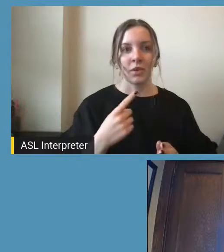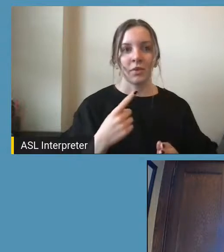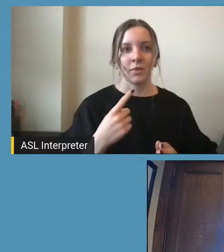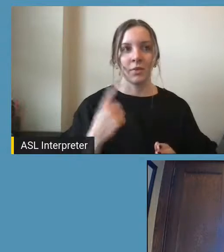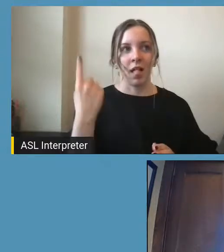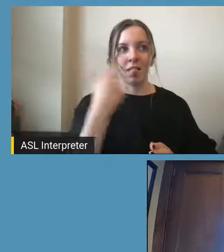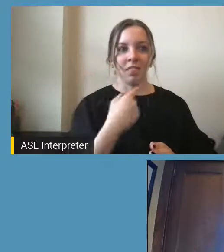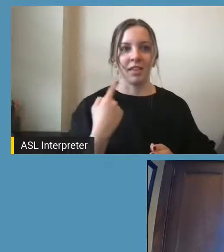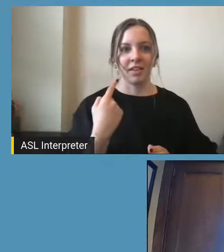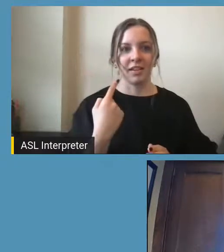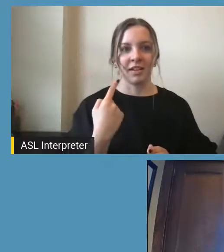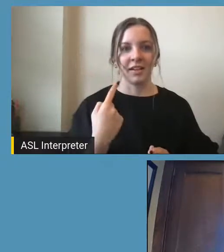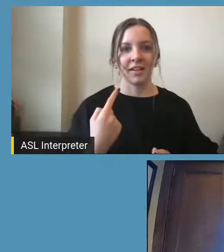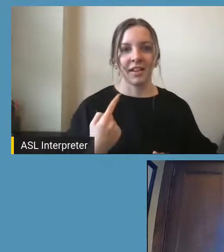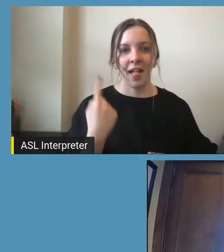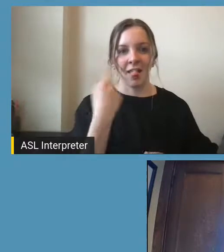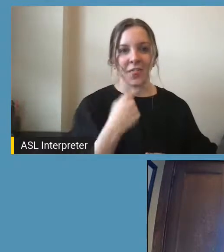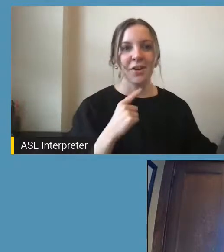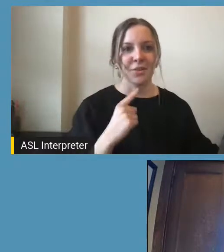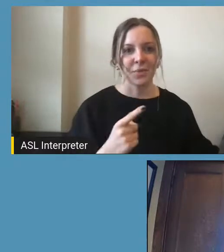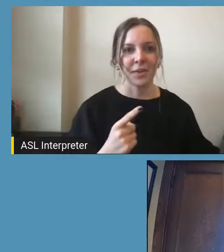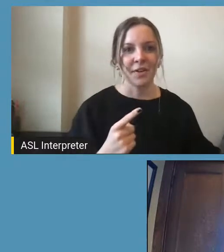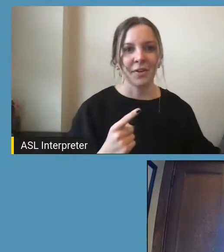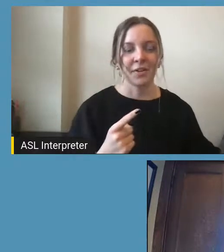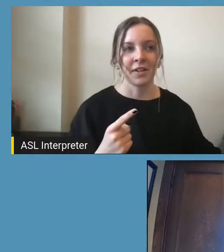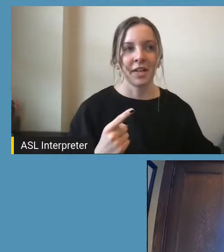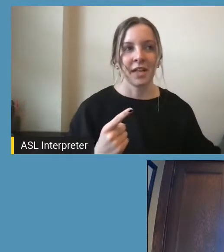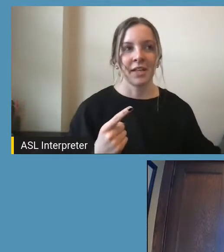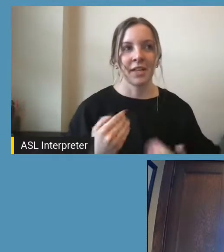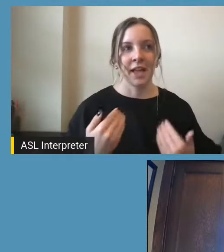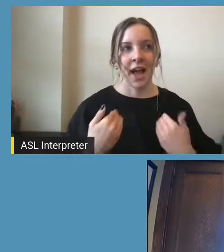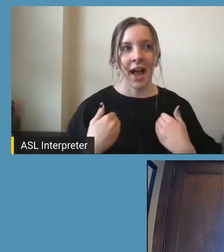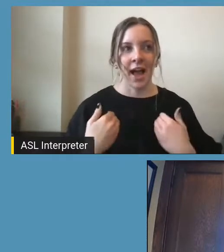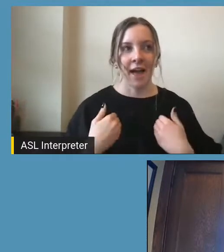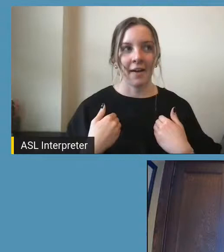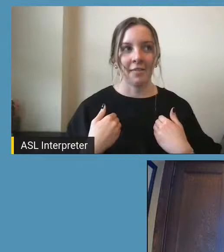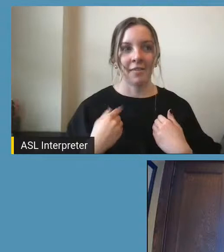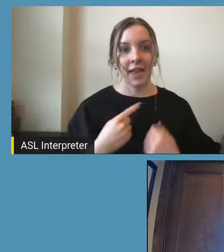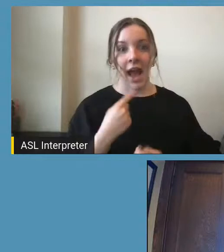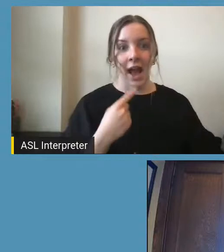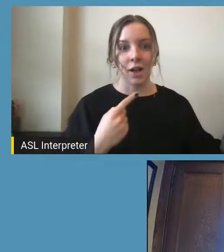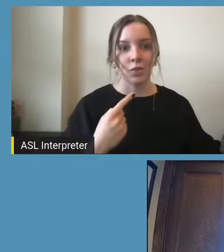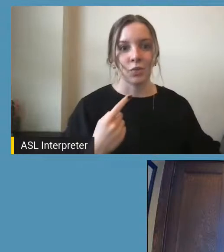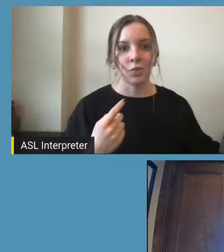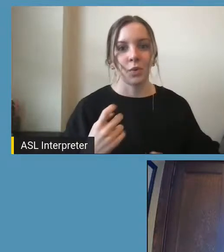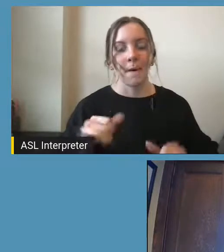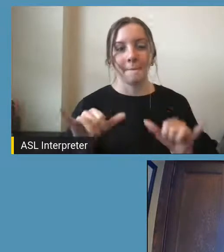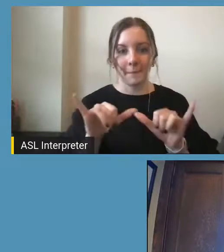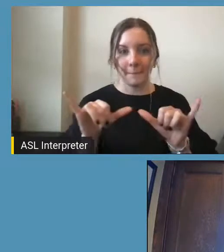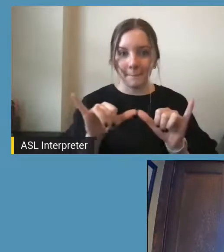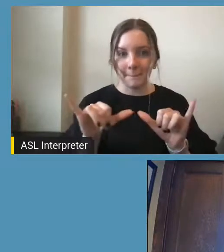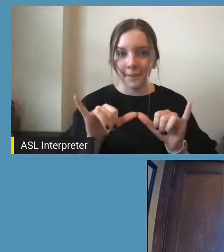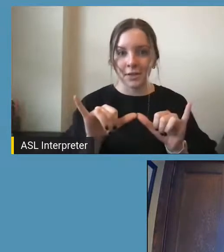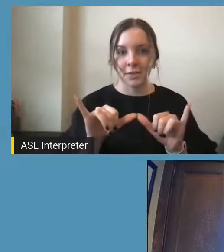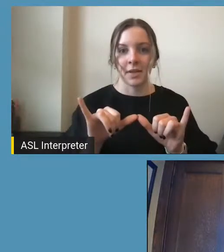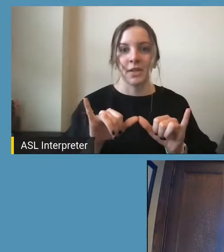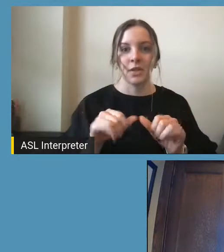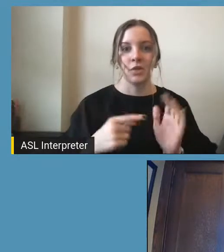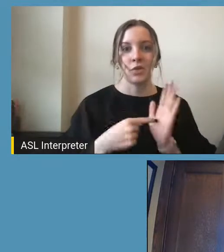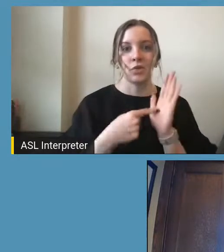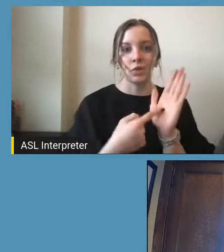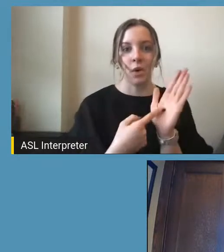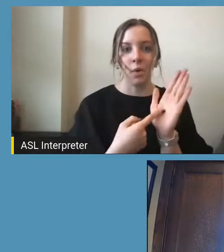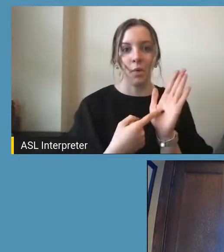more real when it's real measurements versus model measurements, or versus even a contrived